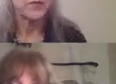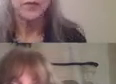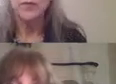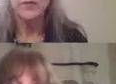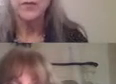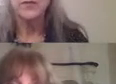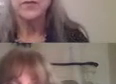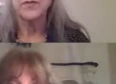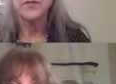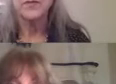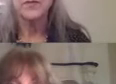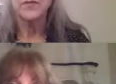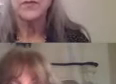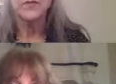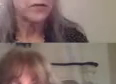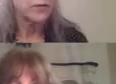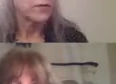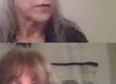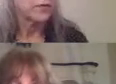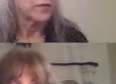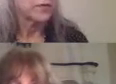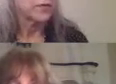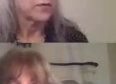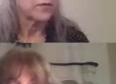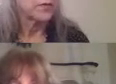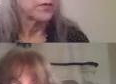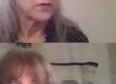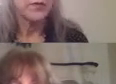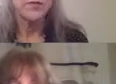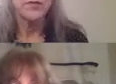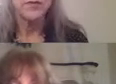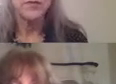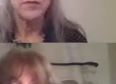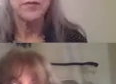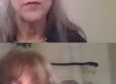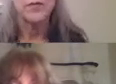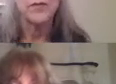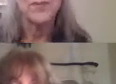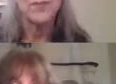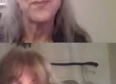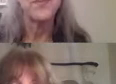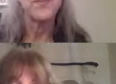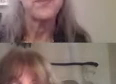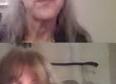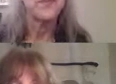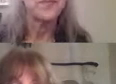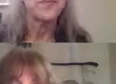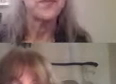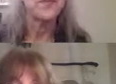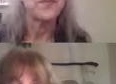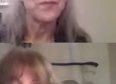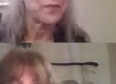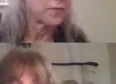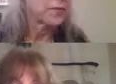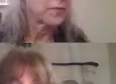movements. There are some additional things in the exhibition, and I put this in because I love both of these images. On